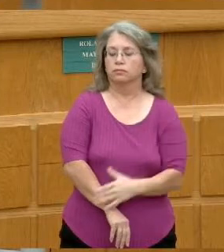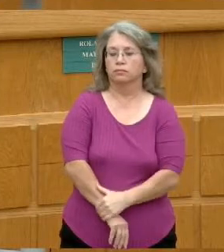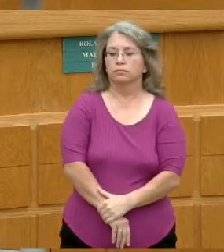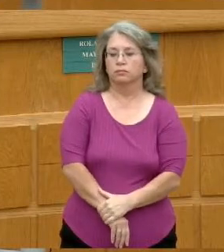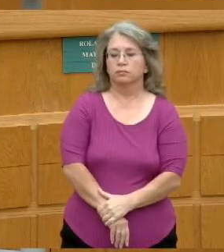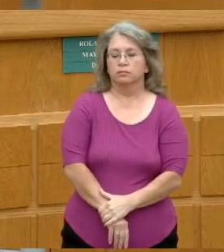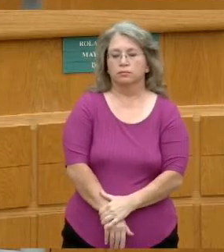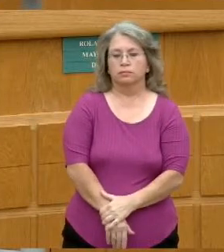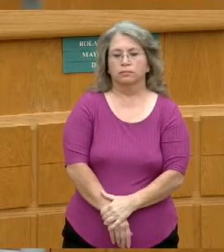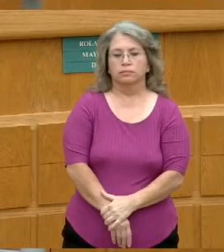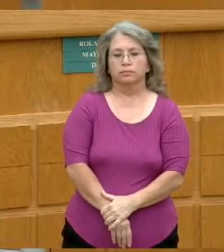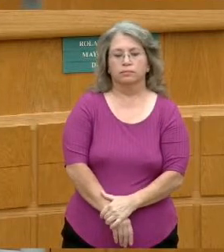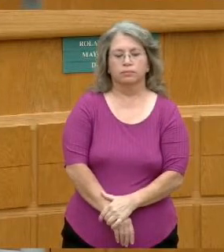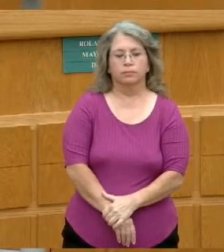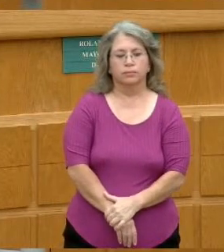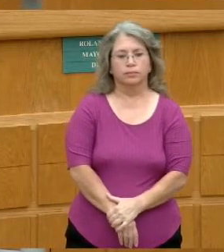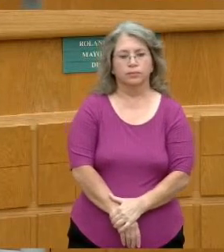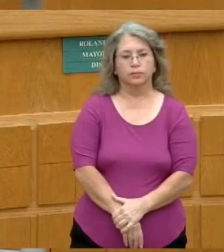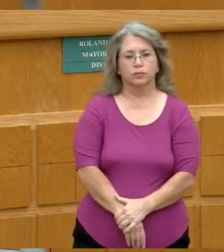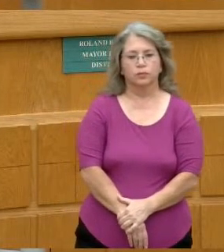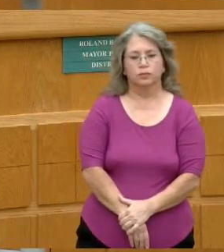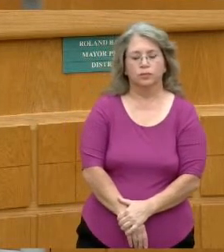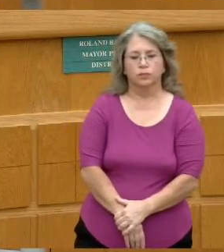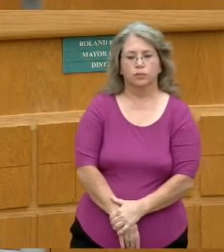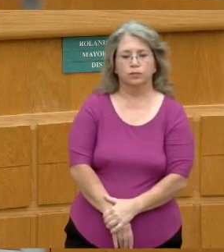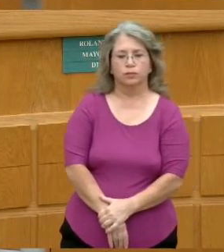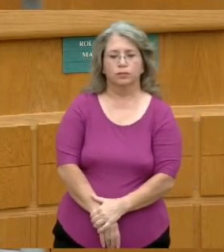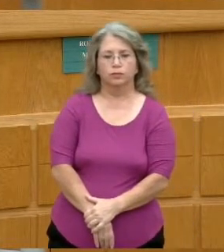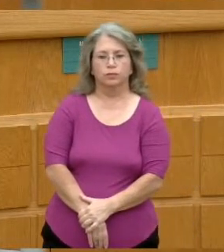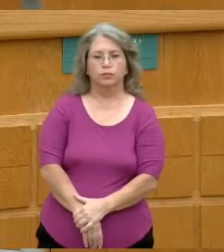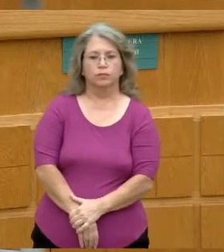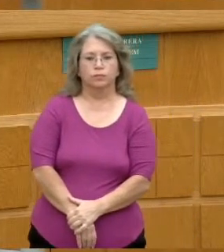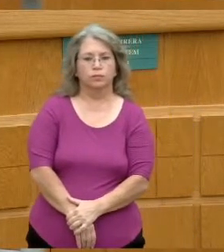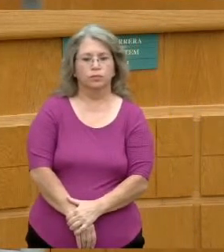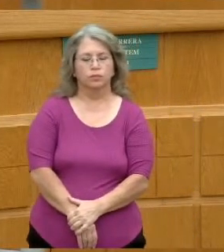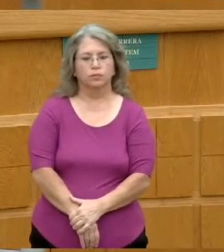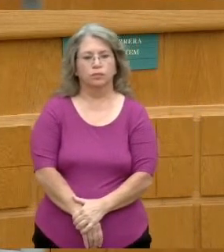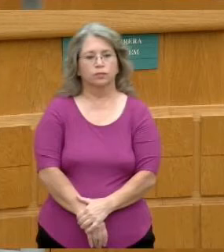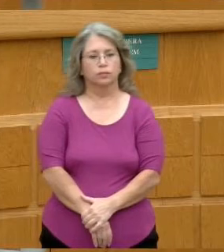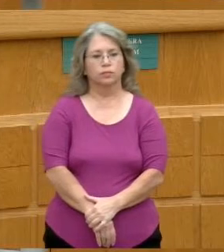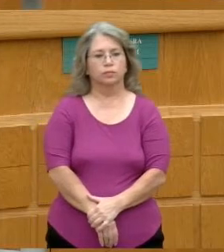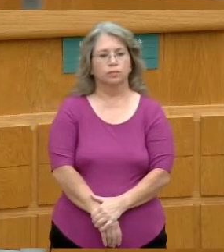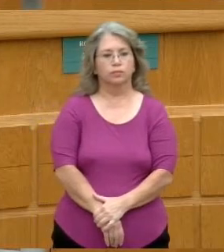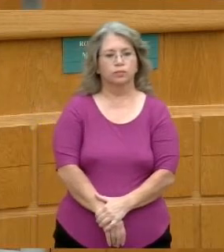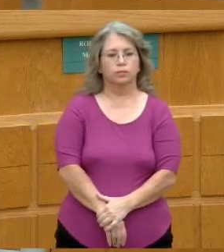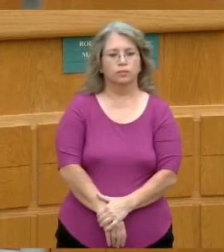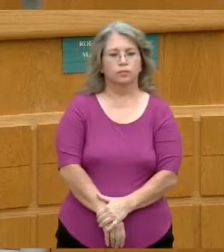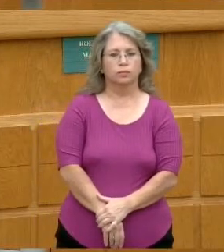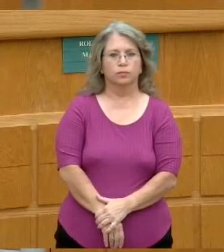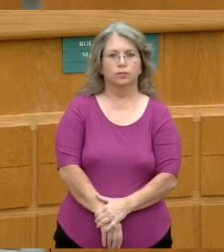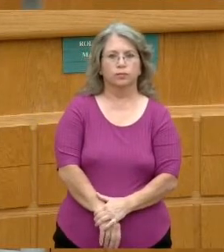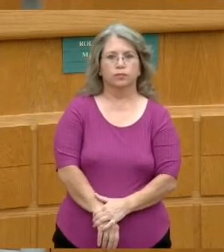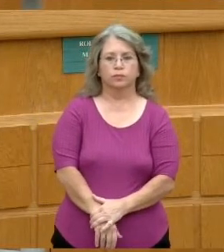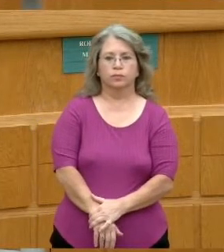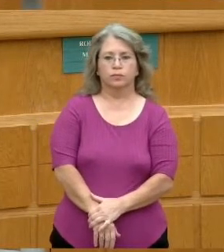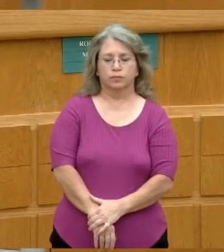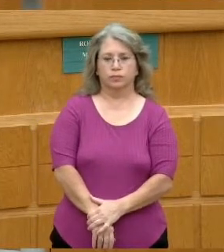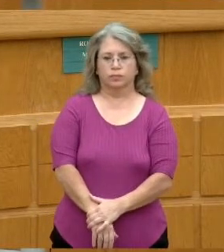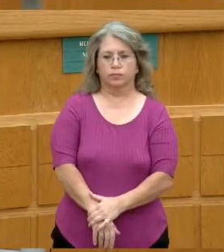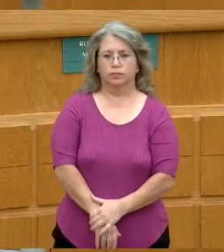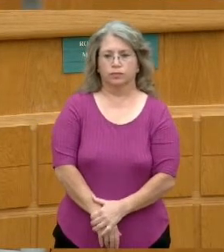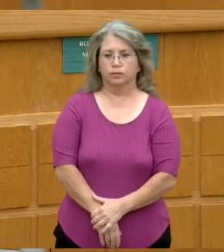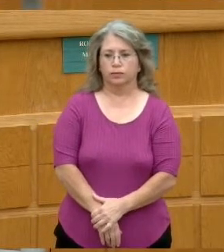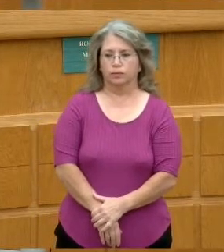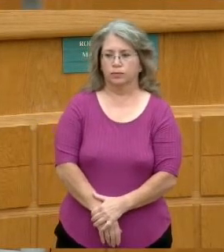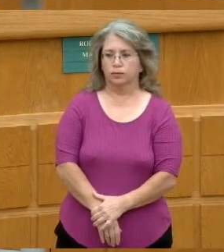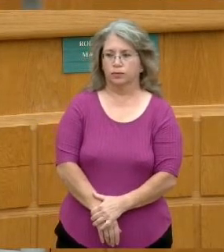cerca de personas enfermas. Siempre cubra su tos y estornudos. Si está enfermo, quédese en casa. Cuando salga, use un cubrebocas y continúe